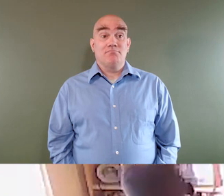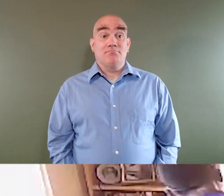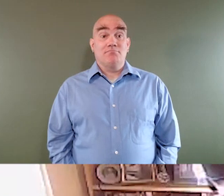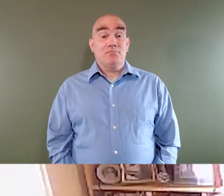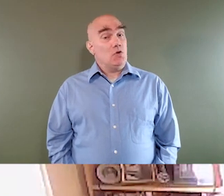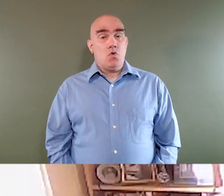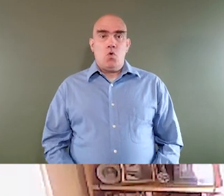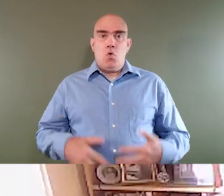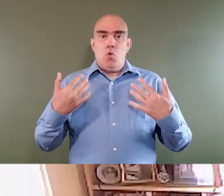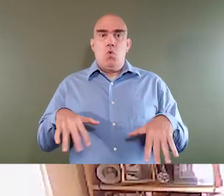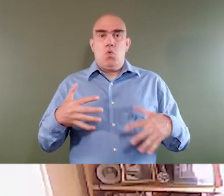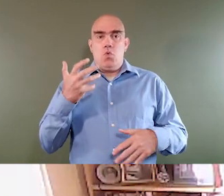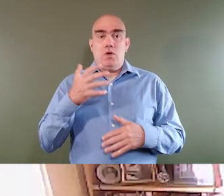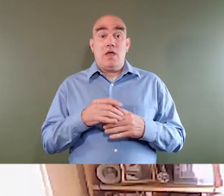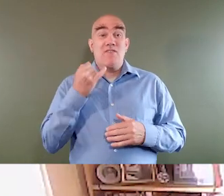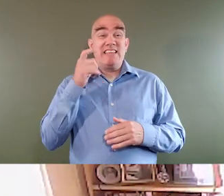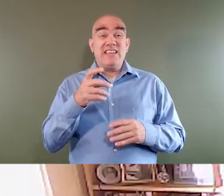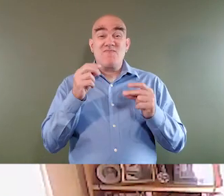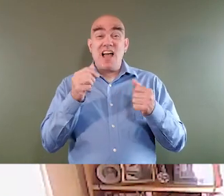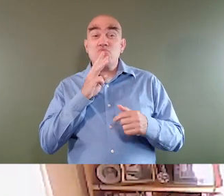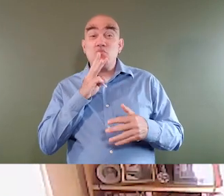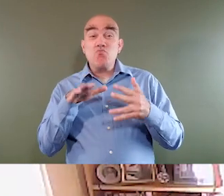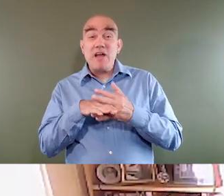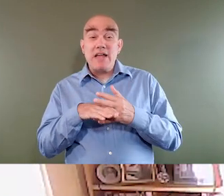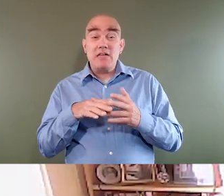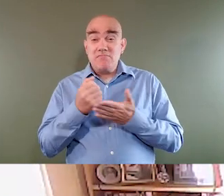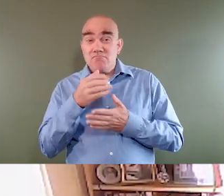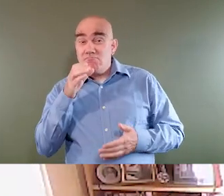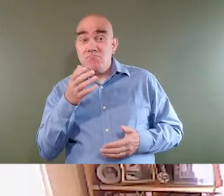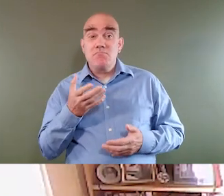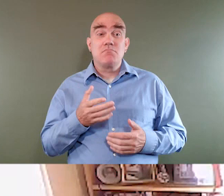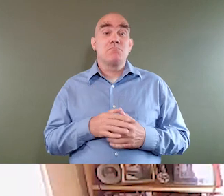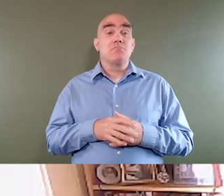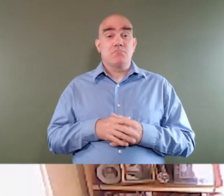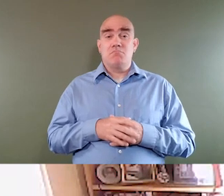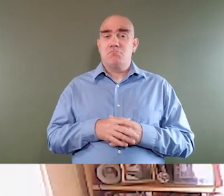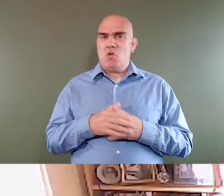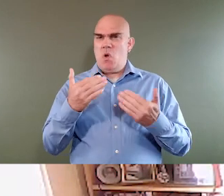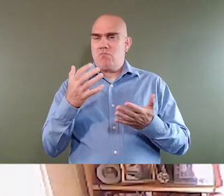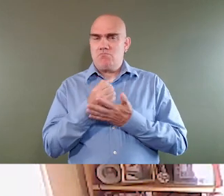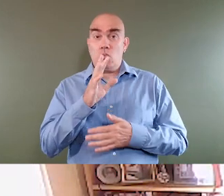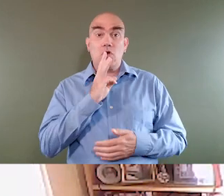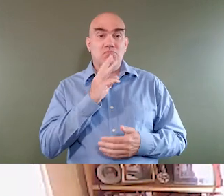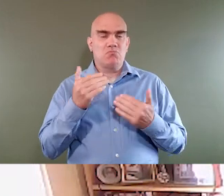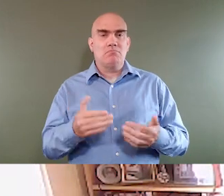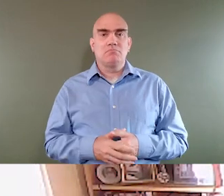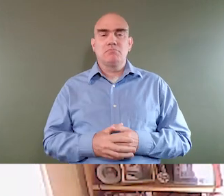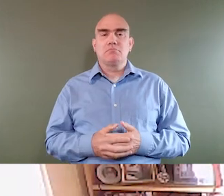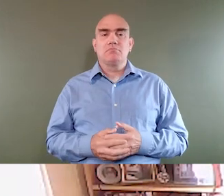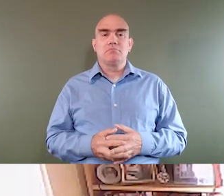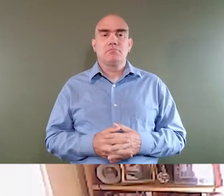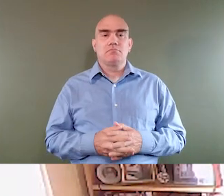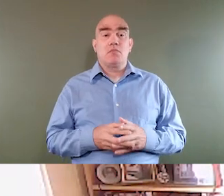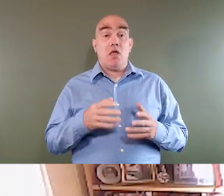Ooh-wee. Okay, if you need to grab a quick water break, go ahead and grab some water. Otherwise,